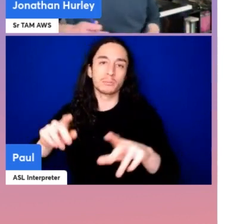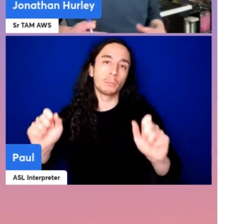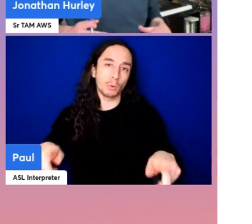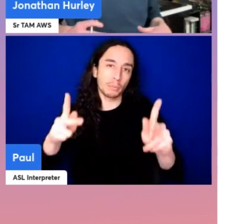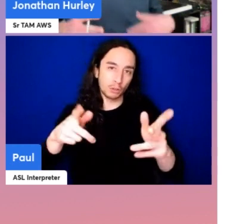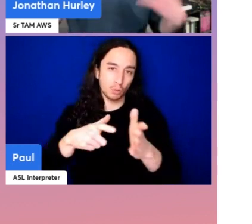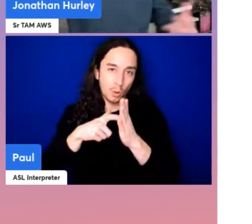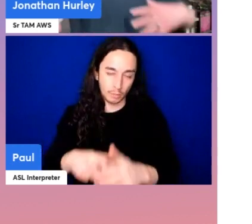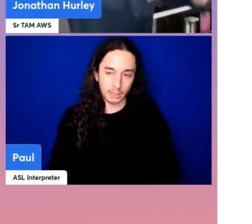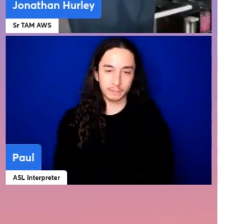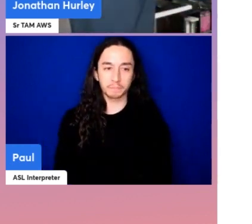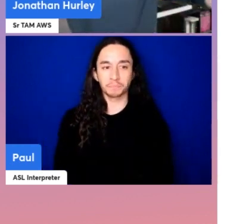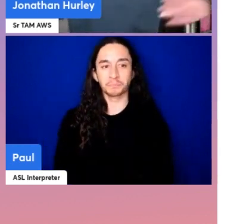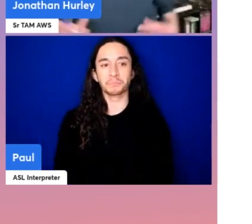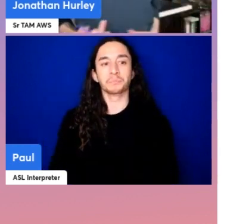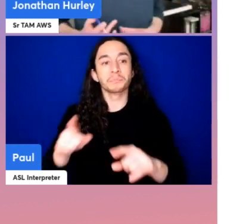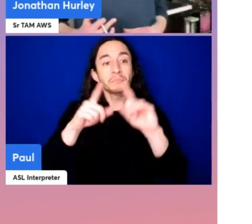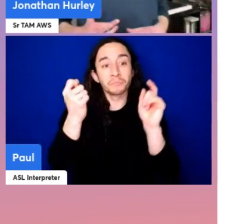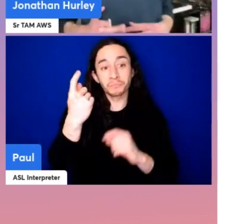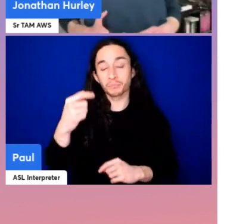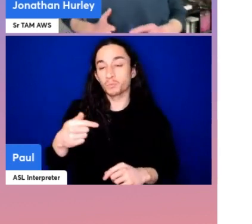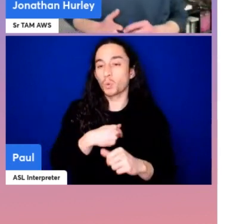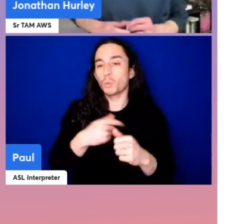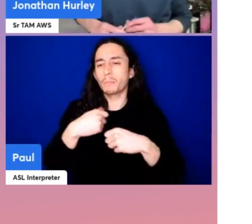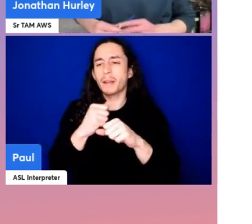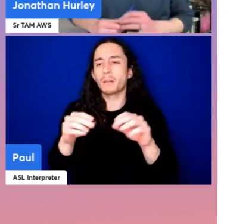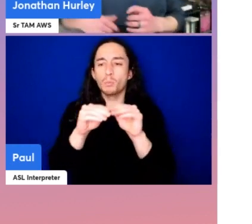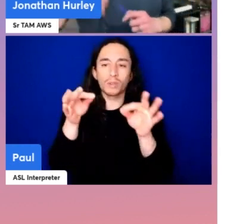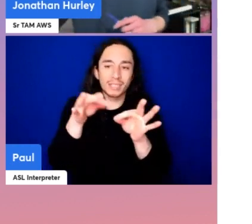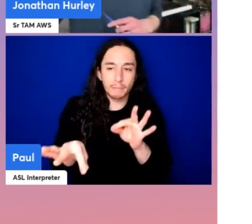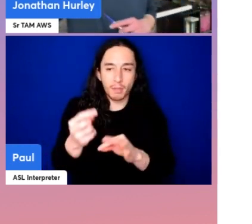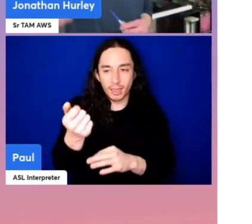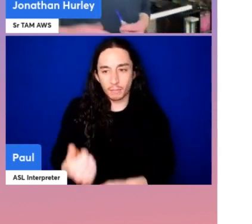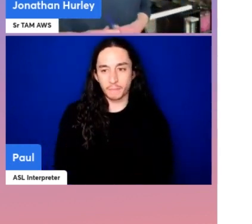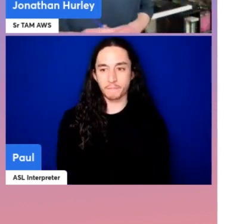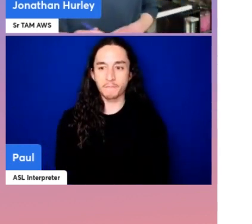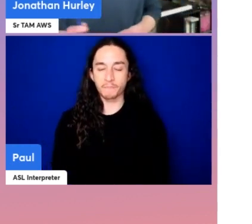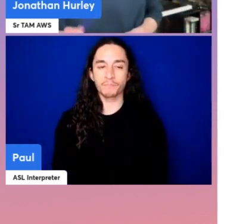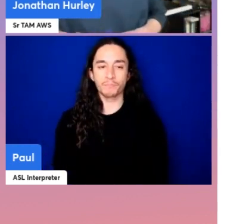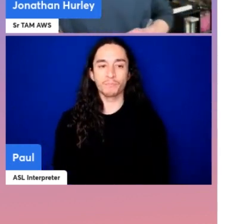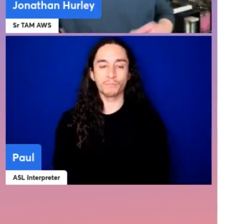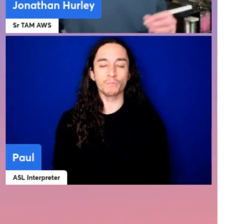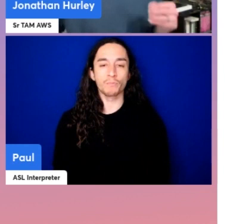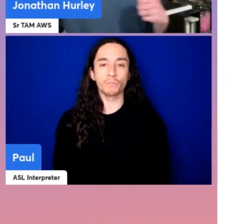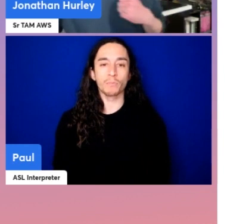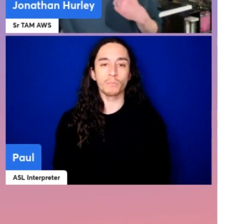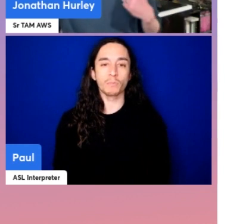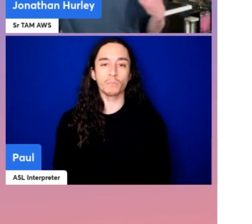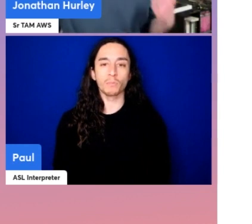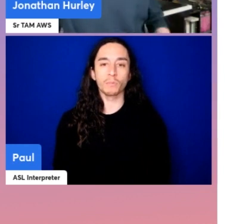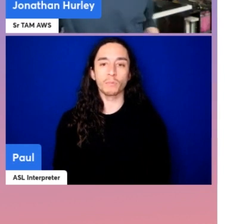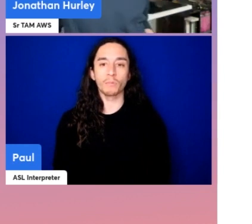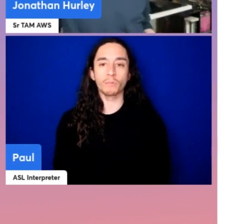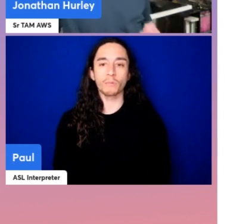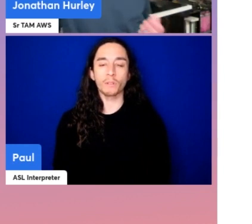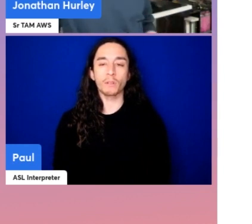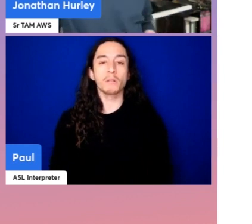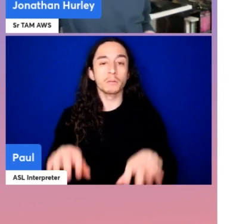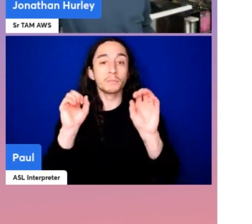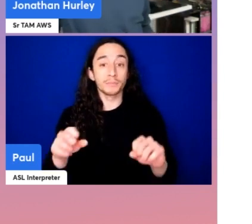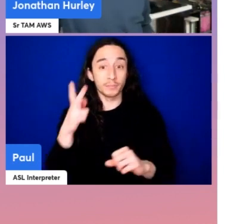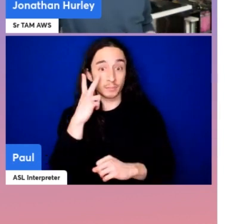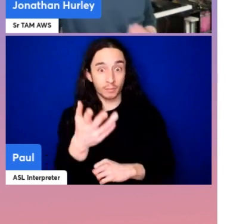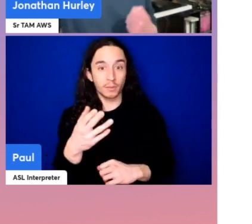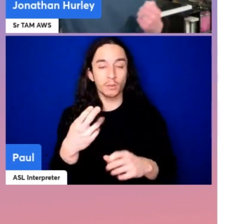requirements. But we simplified things a little bit here. You can see that we are using a